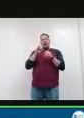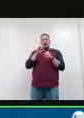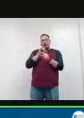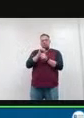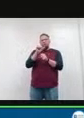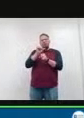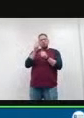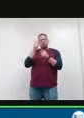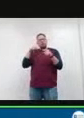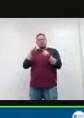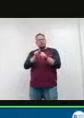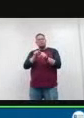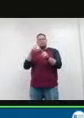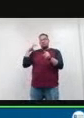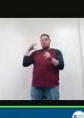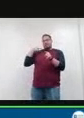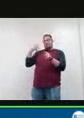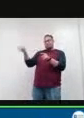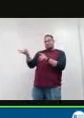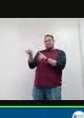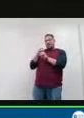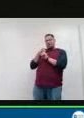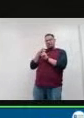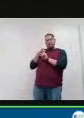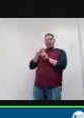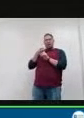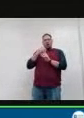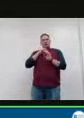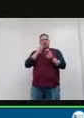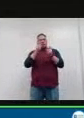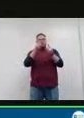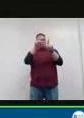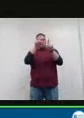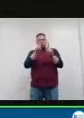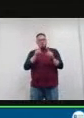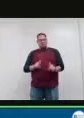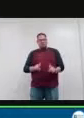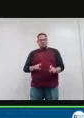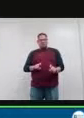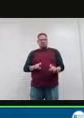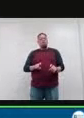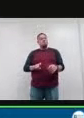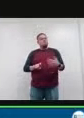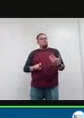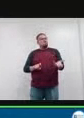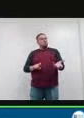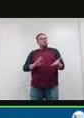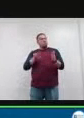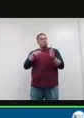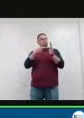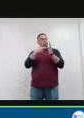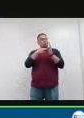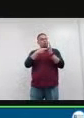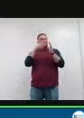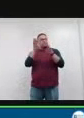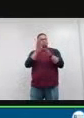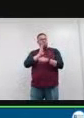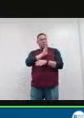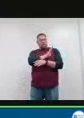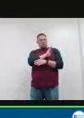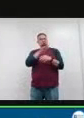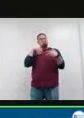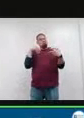conversation. And then I gave you a quiz on the role of the board. And so